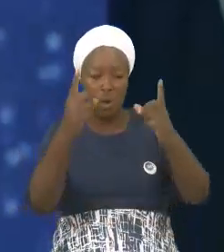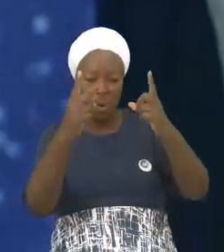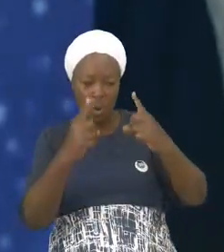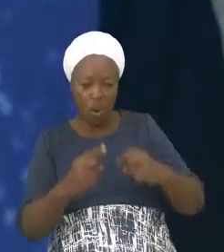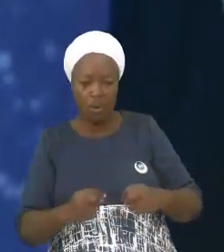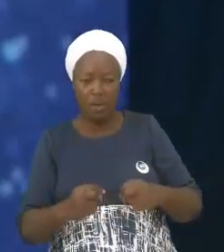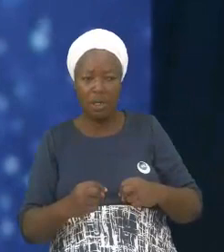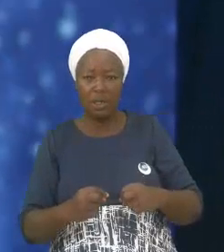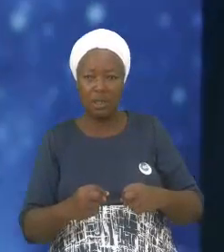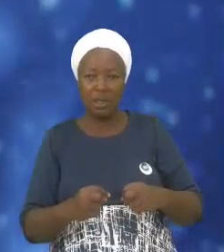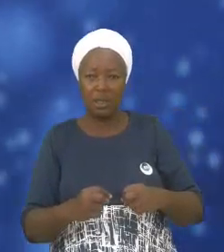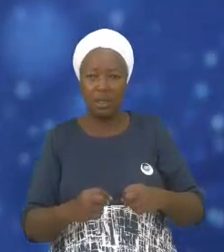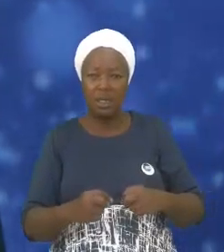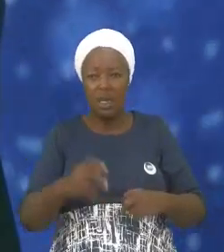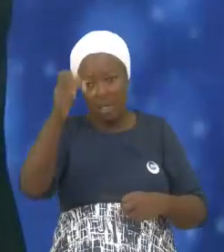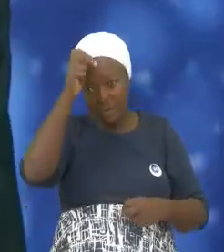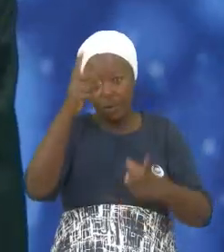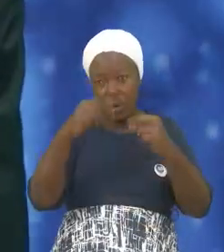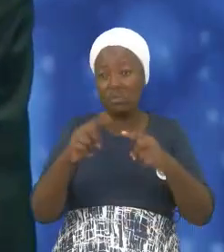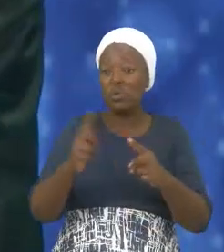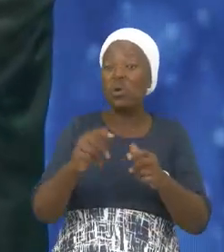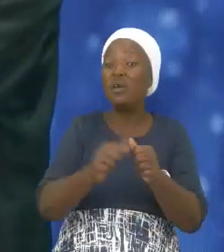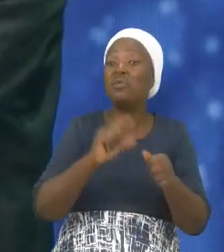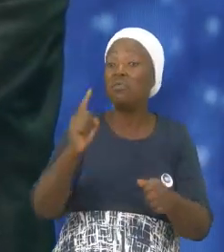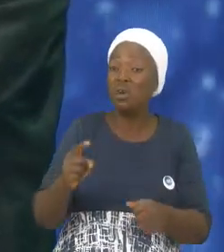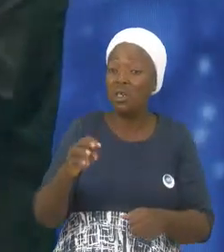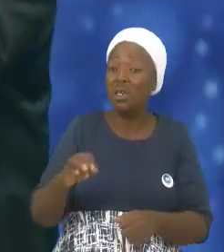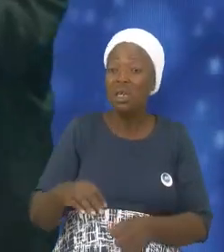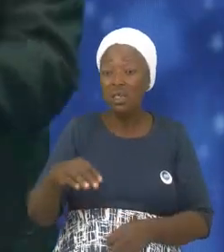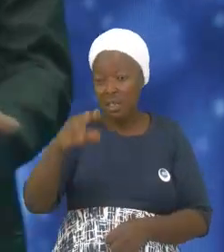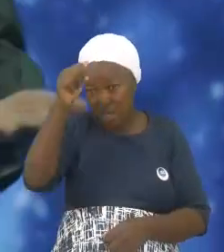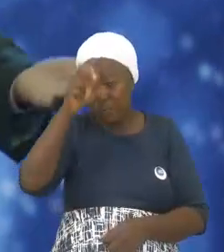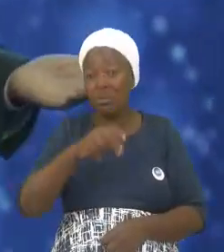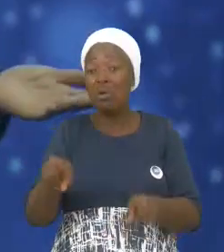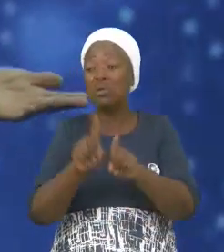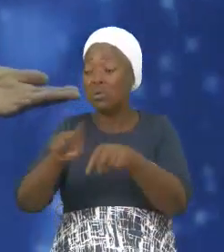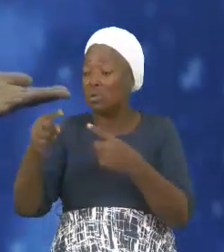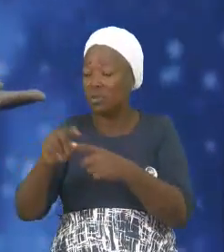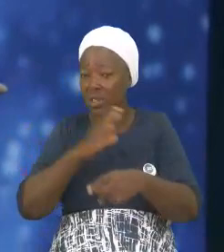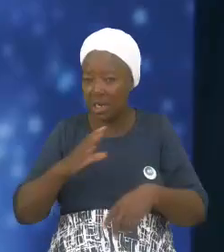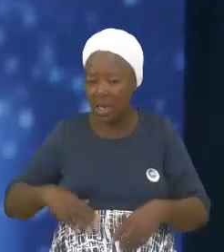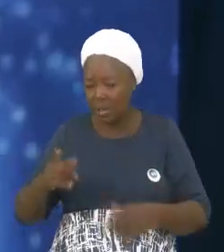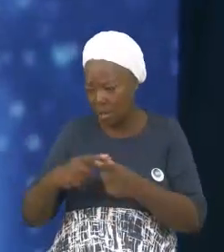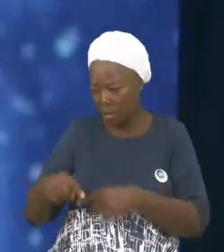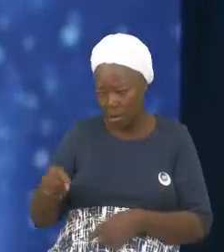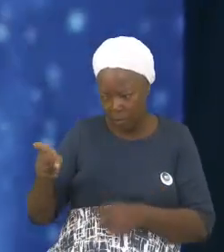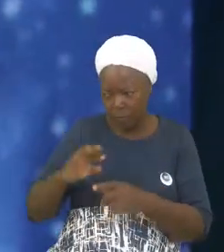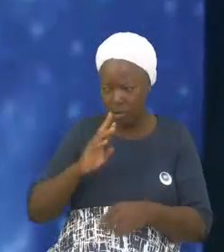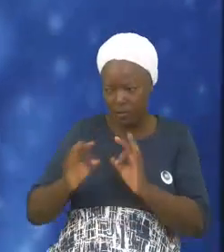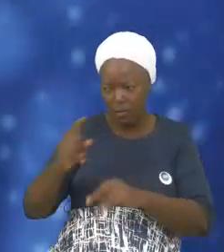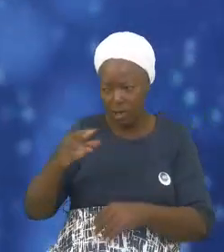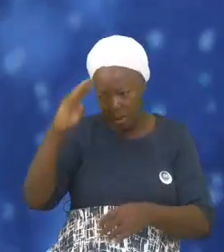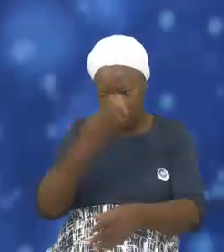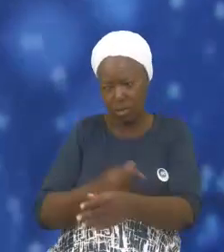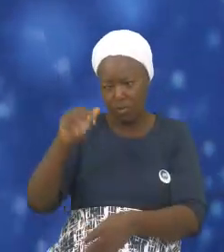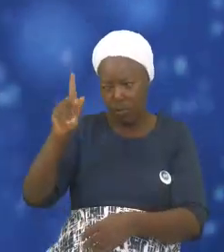he comes to everyone, even dare to come to Christ. And he said, if you are the Son of God, command